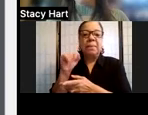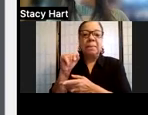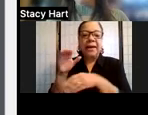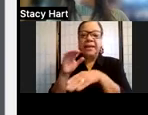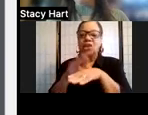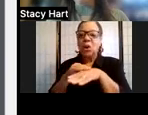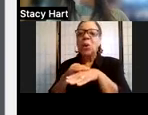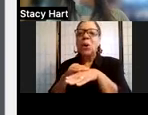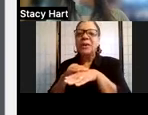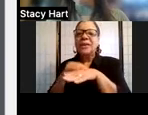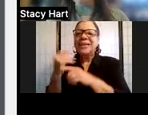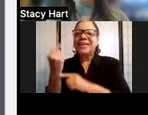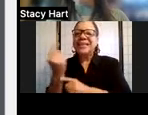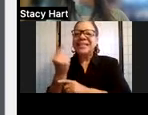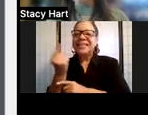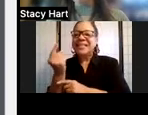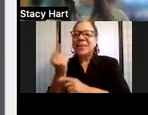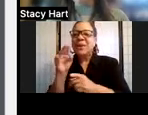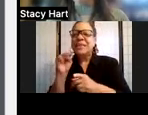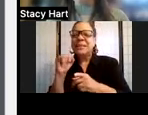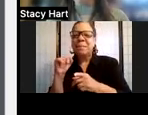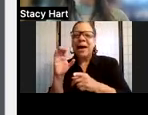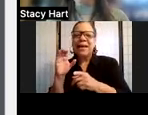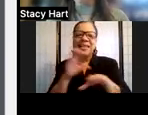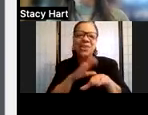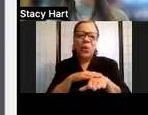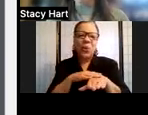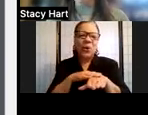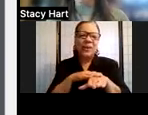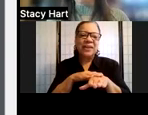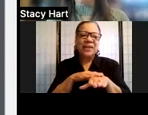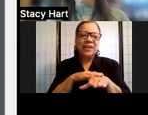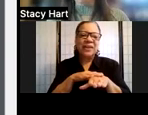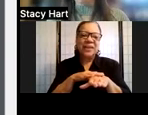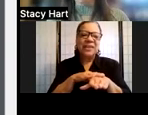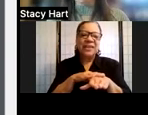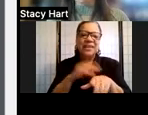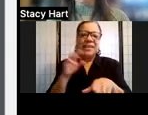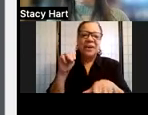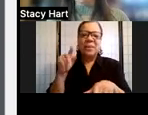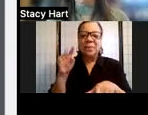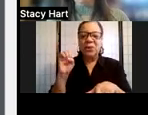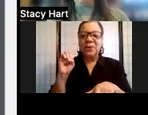my voice. I'm sorry, I'm real hearing... quick. Yeah, if you all can be cognizant and be on mute.